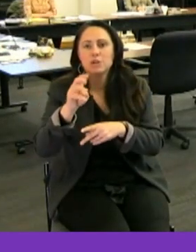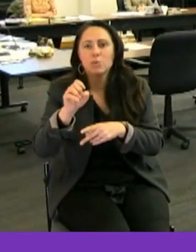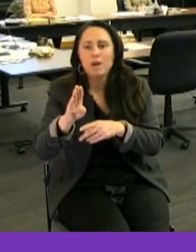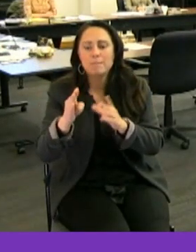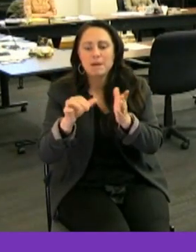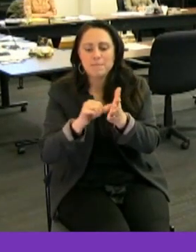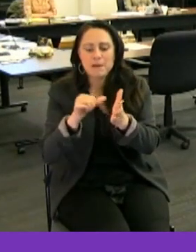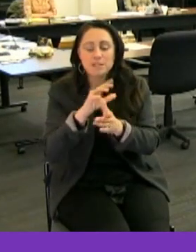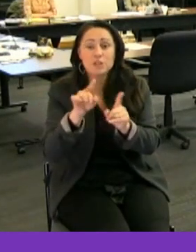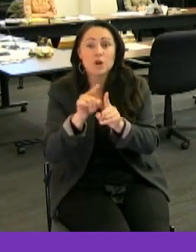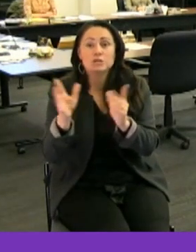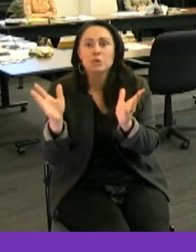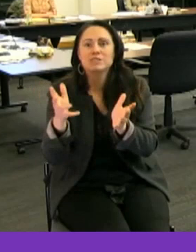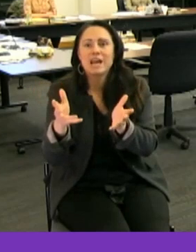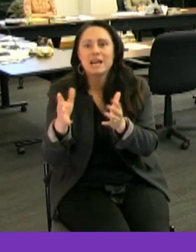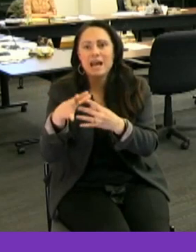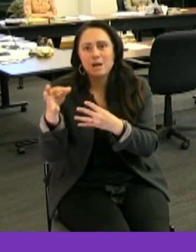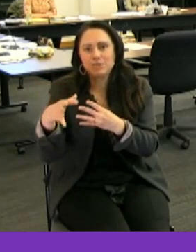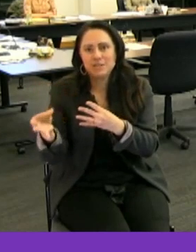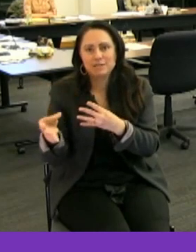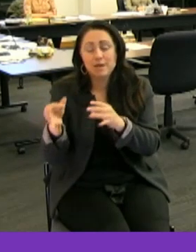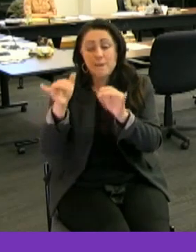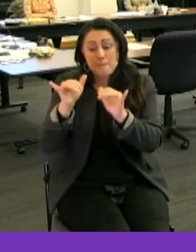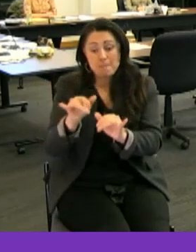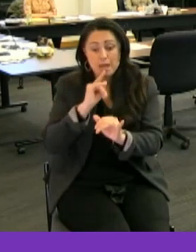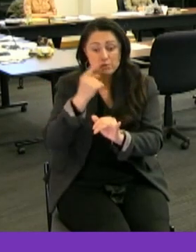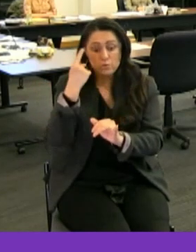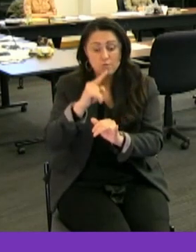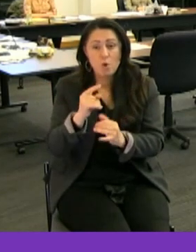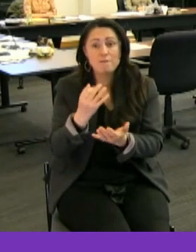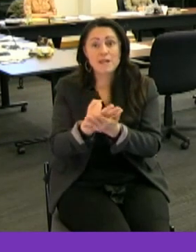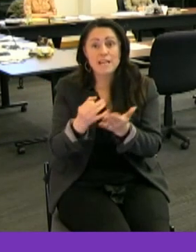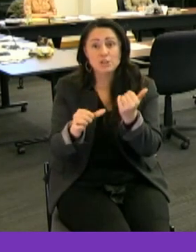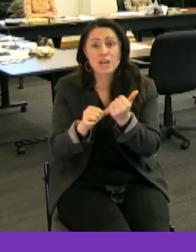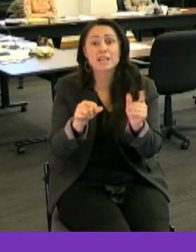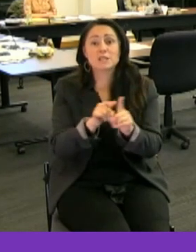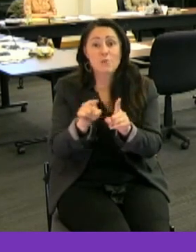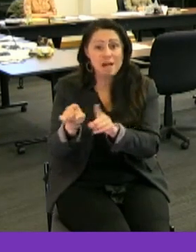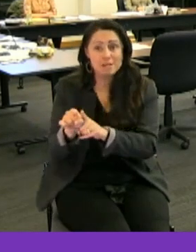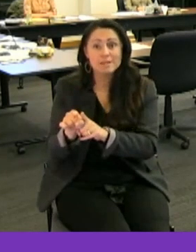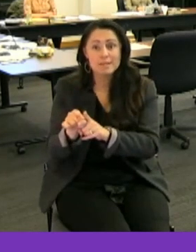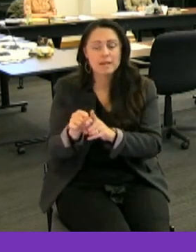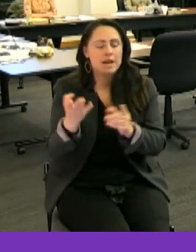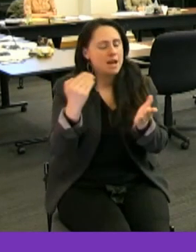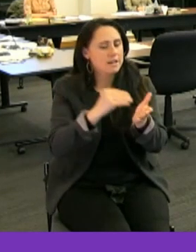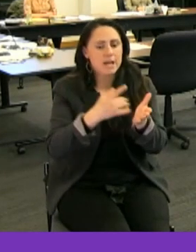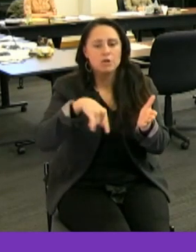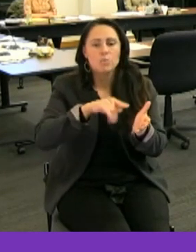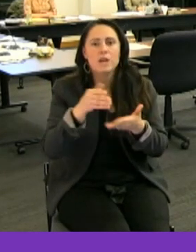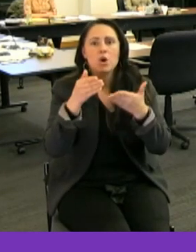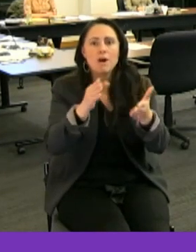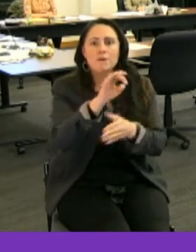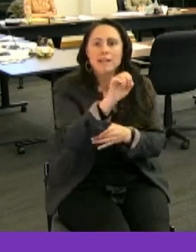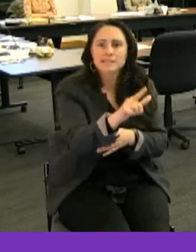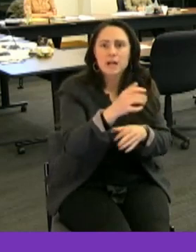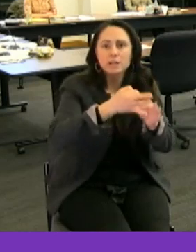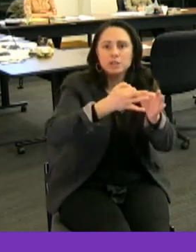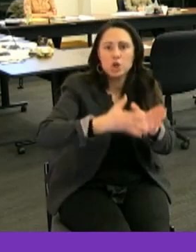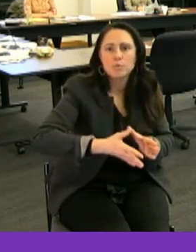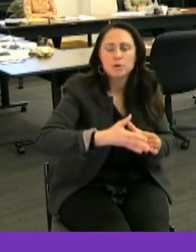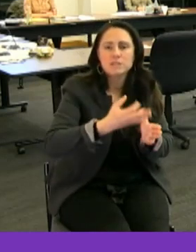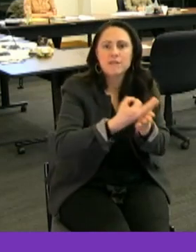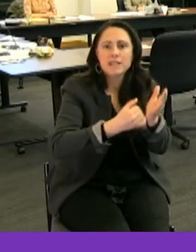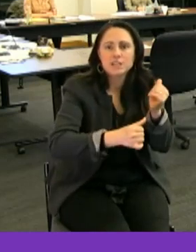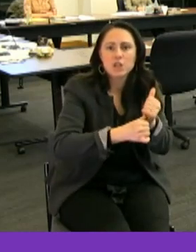webpage and also chat options. And this is true for financial aid as well. Again, we do offer ASL